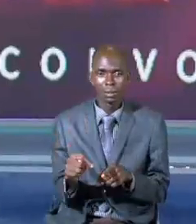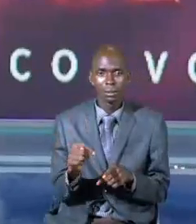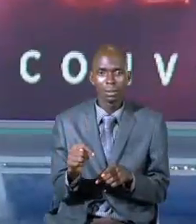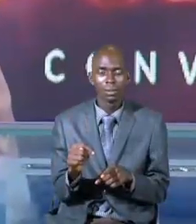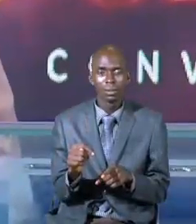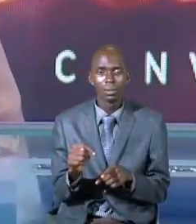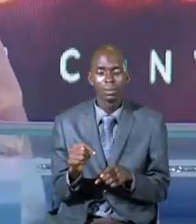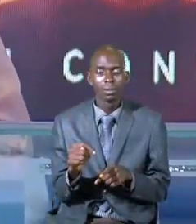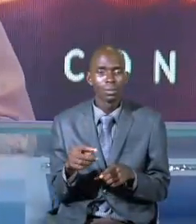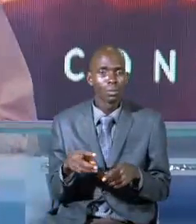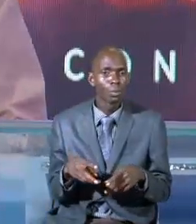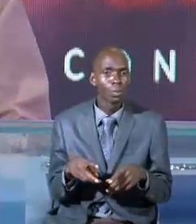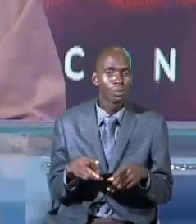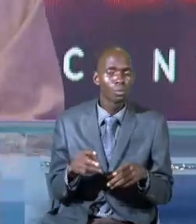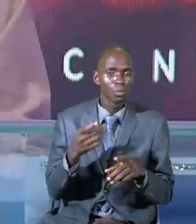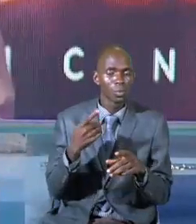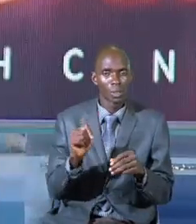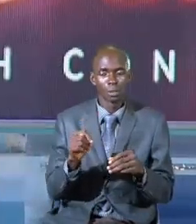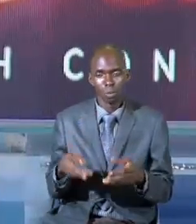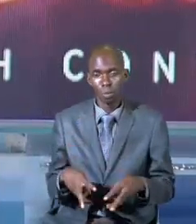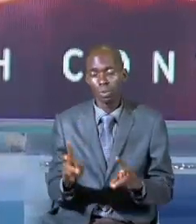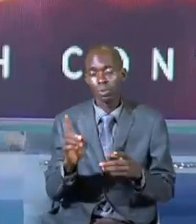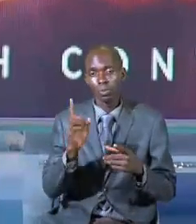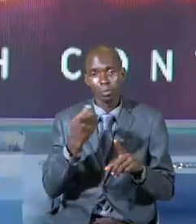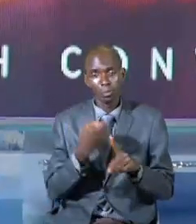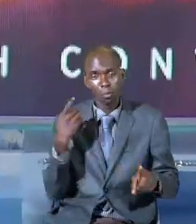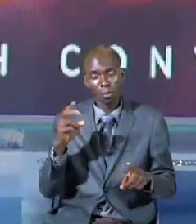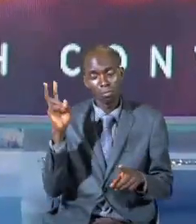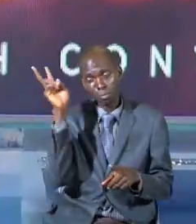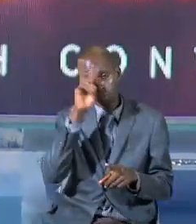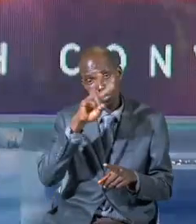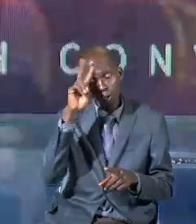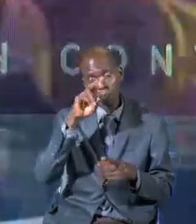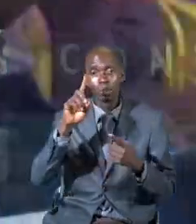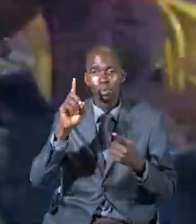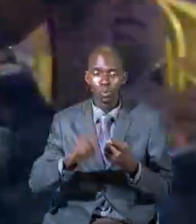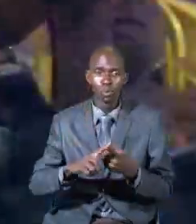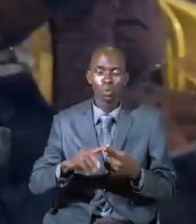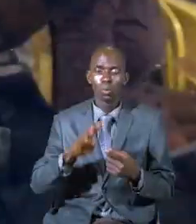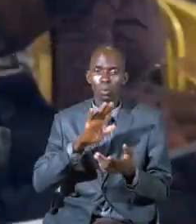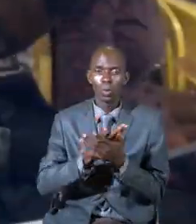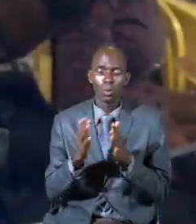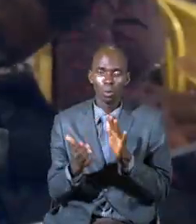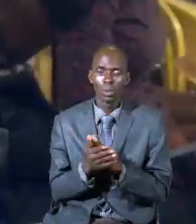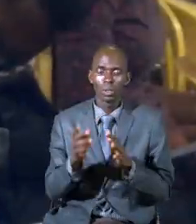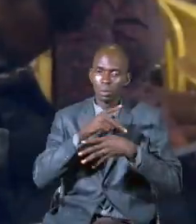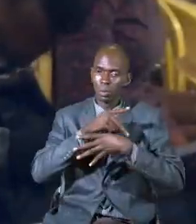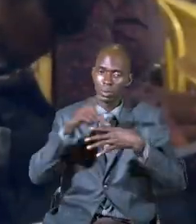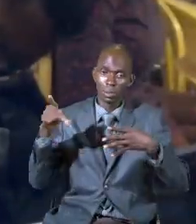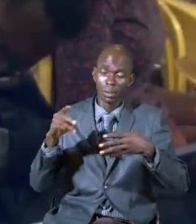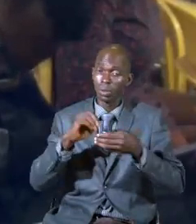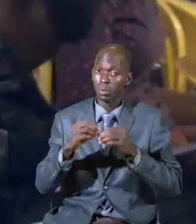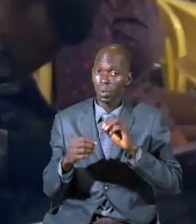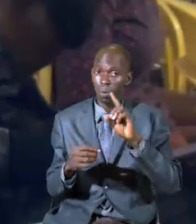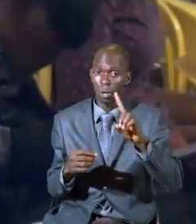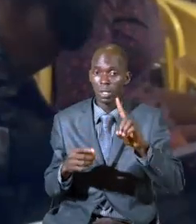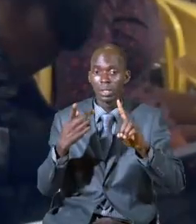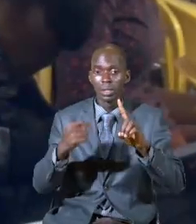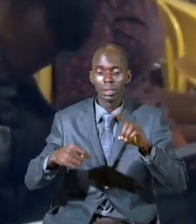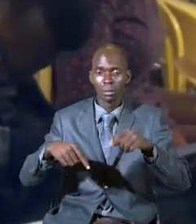Number one, the paralysis of mediocrity. You know, mediocrity paralyzes